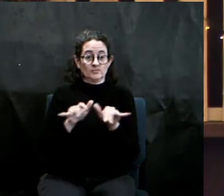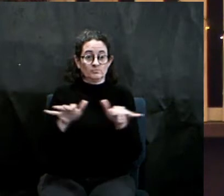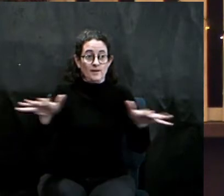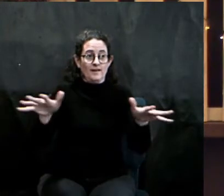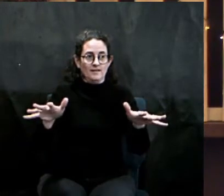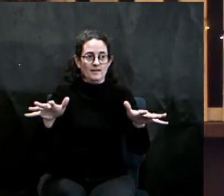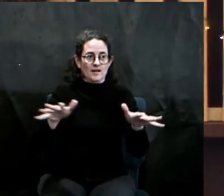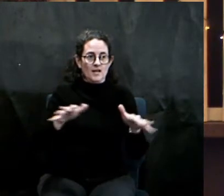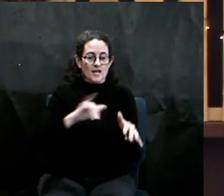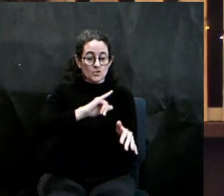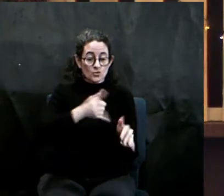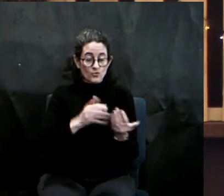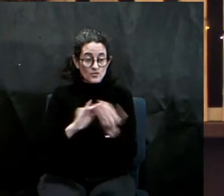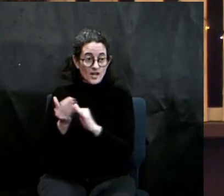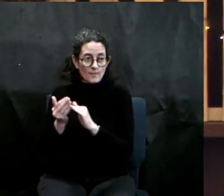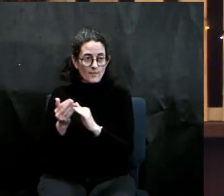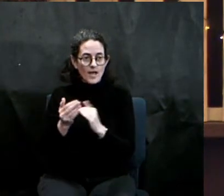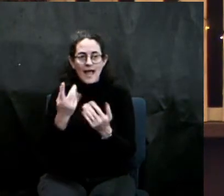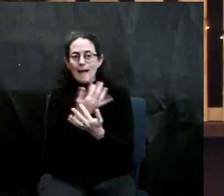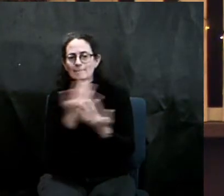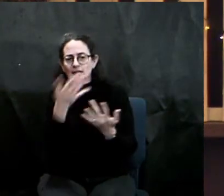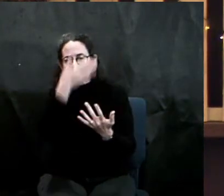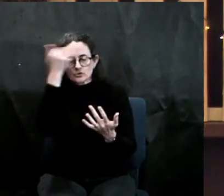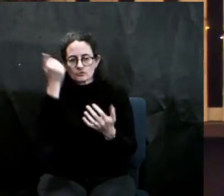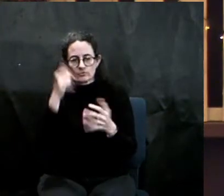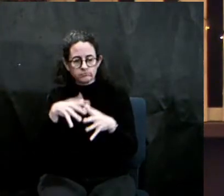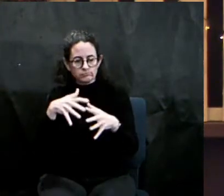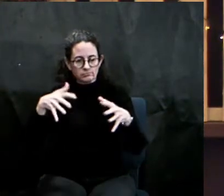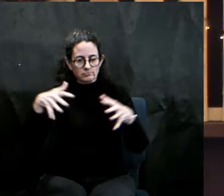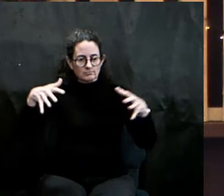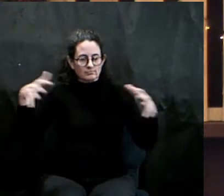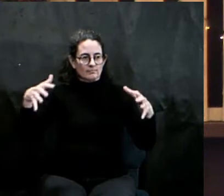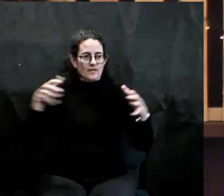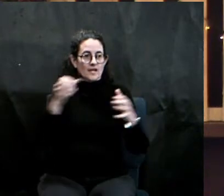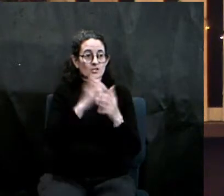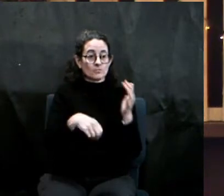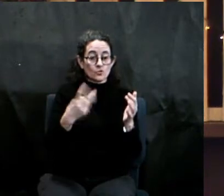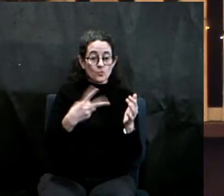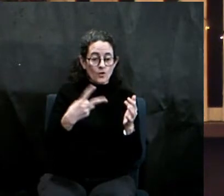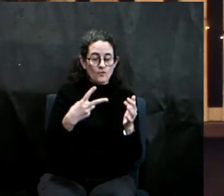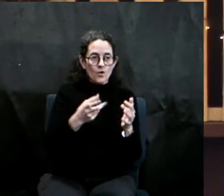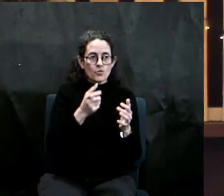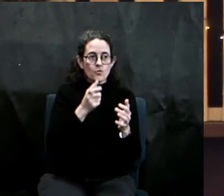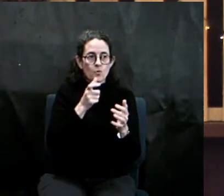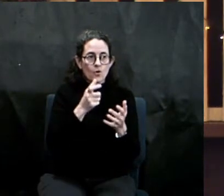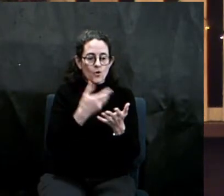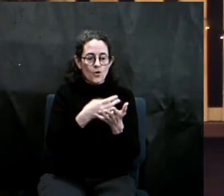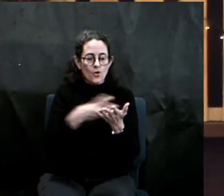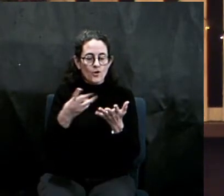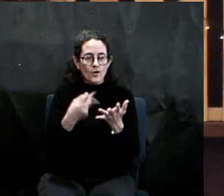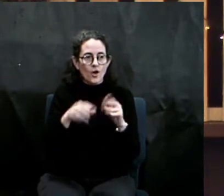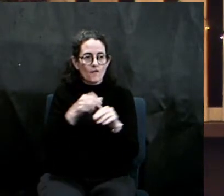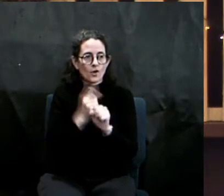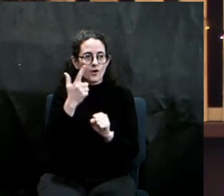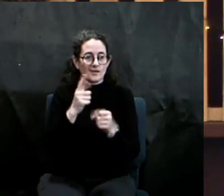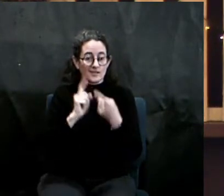rapidly." Then in Acts chapter 12, we read this, "But the word of God continued to increase and spread." Then